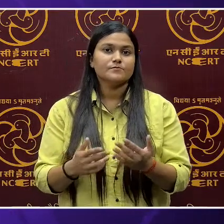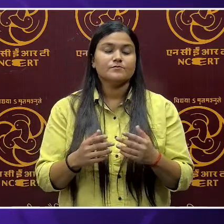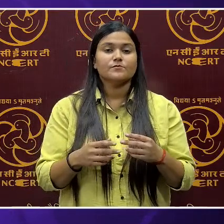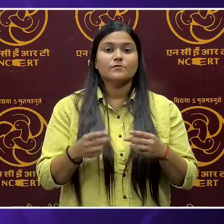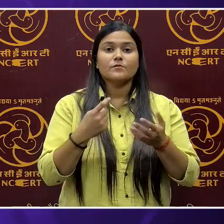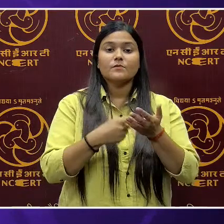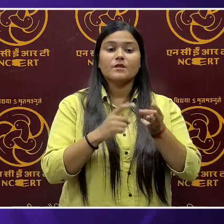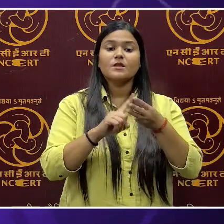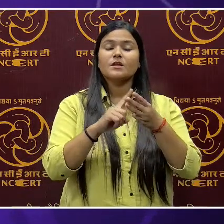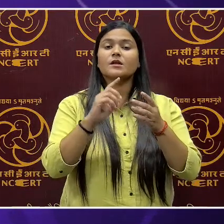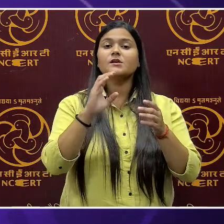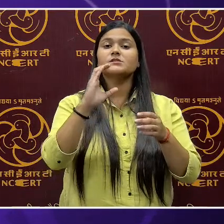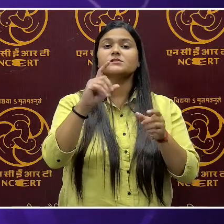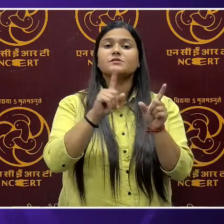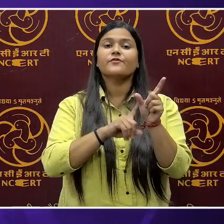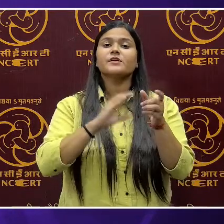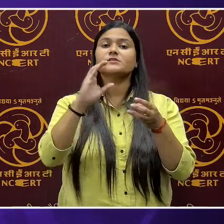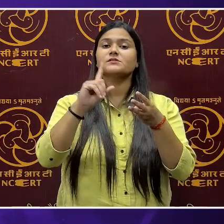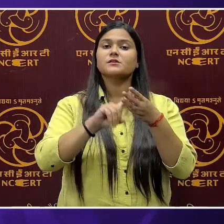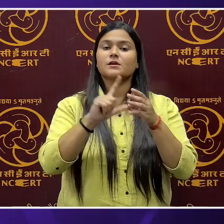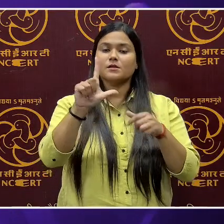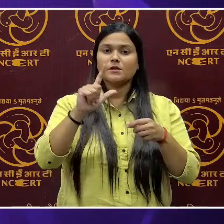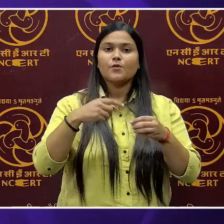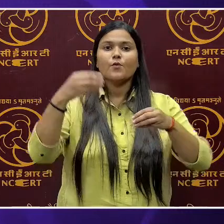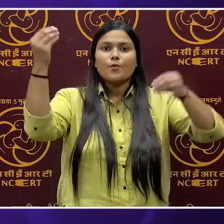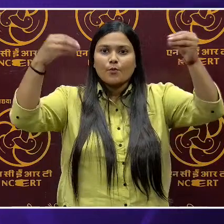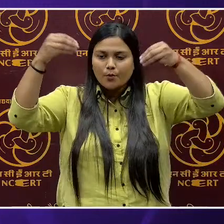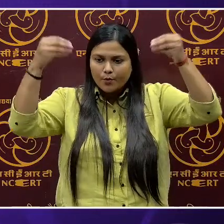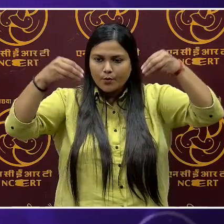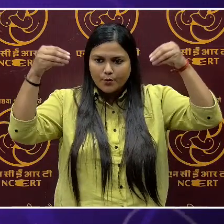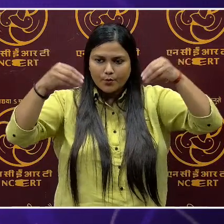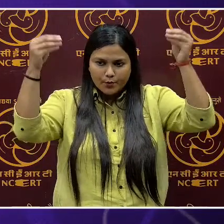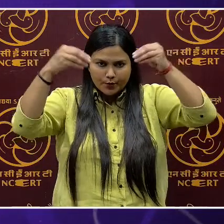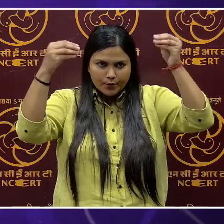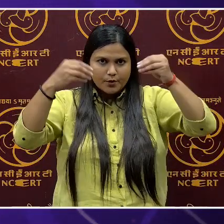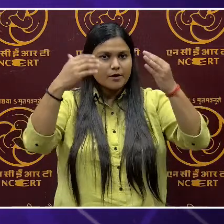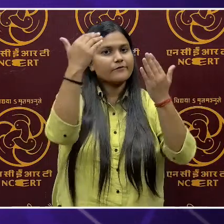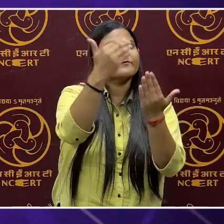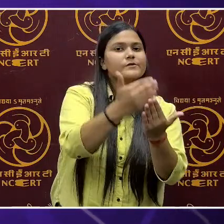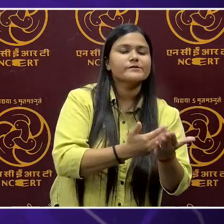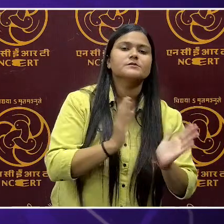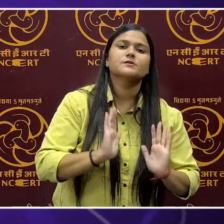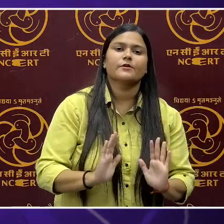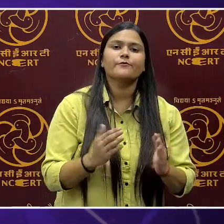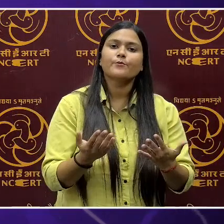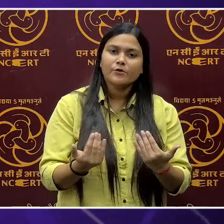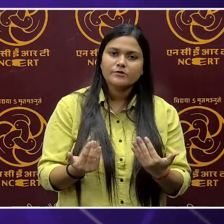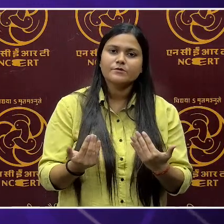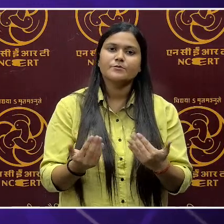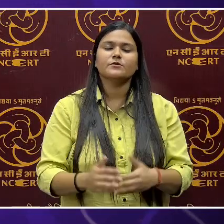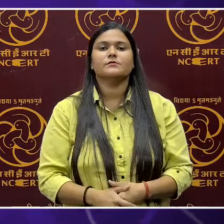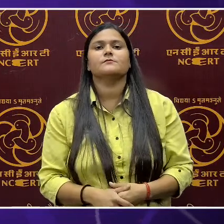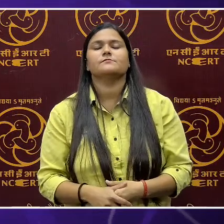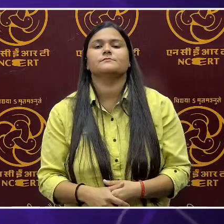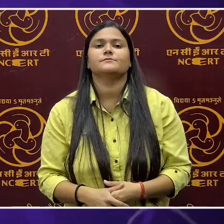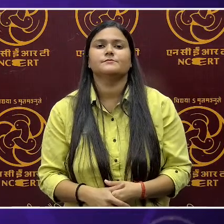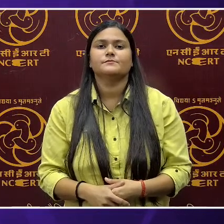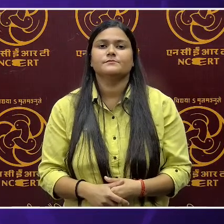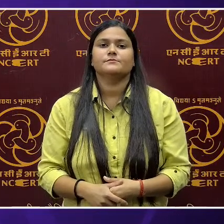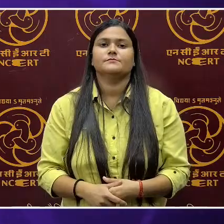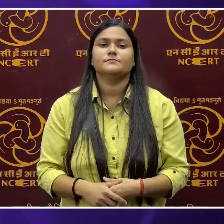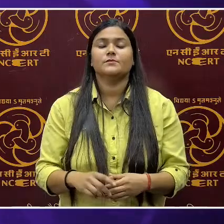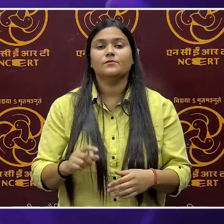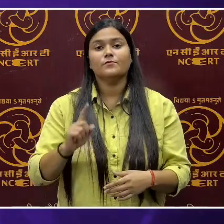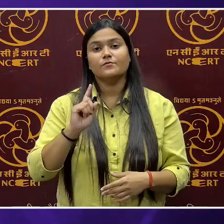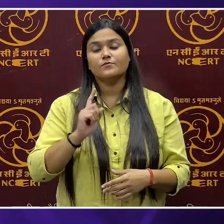store water that we get from rain. We can have rainwater harvesting systems to collect water, and we